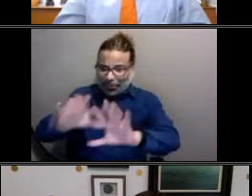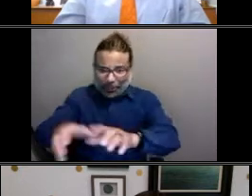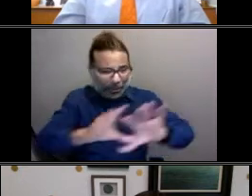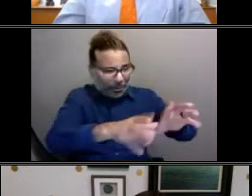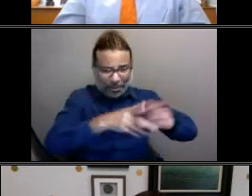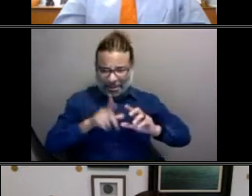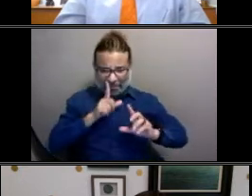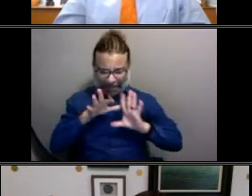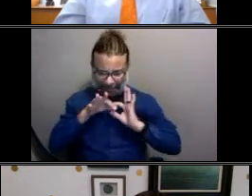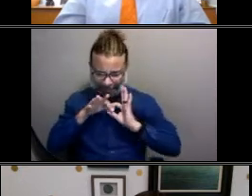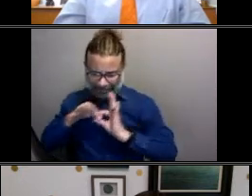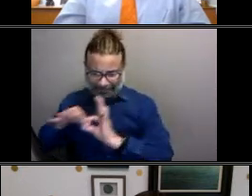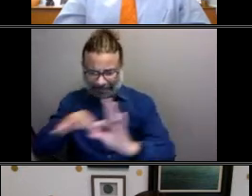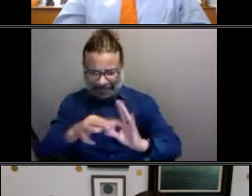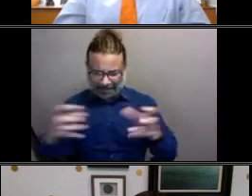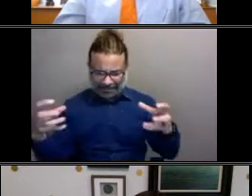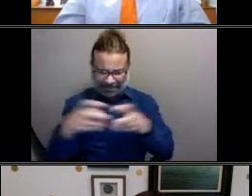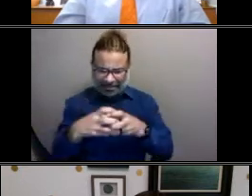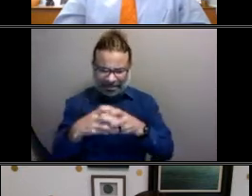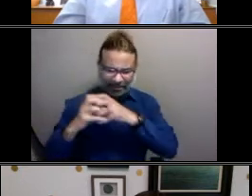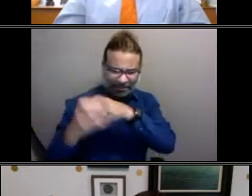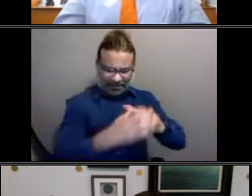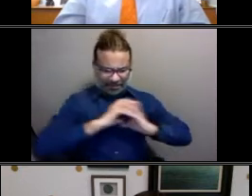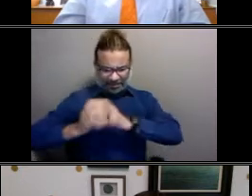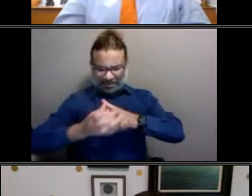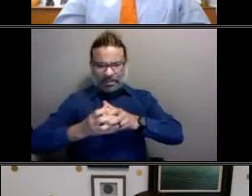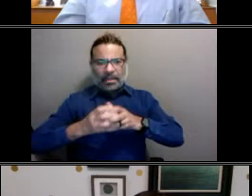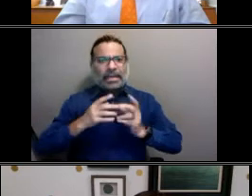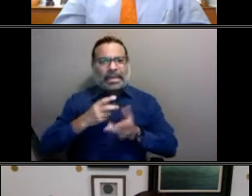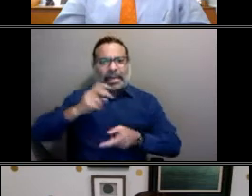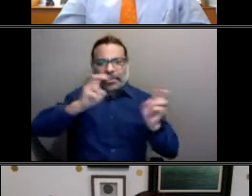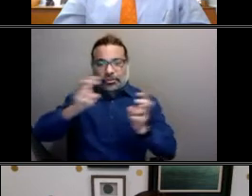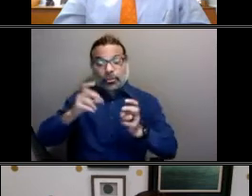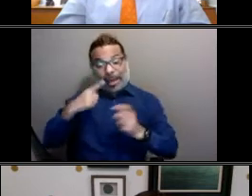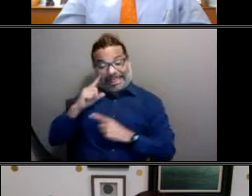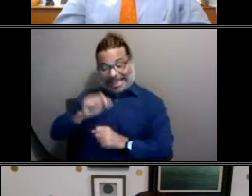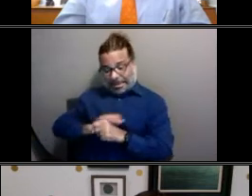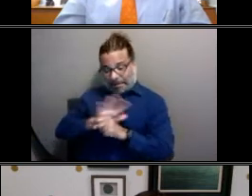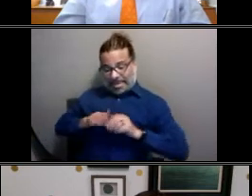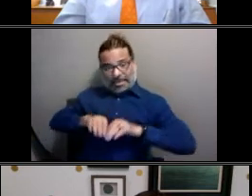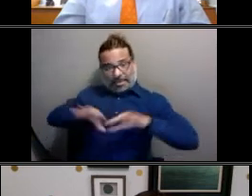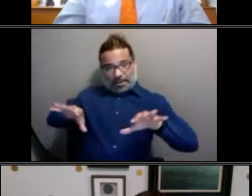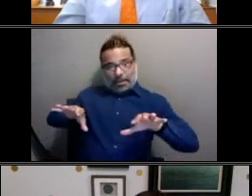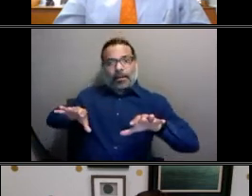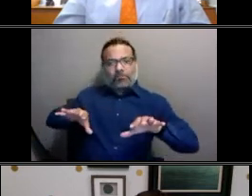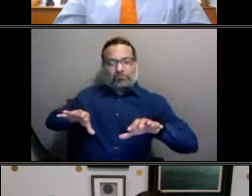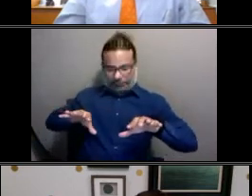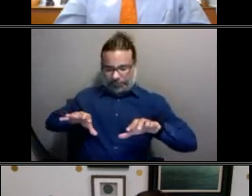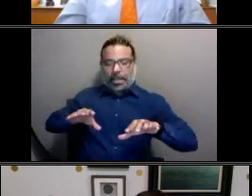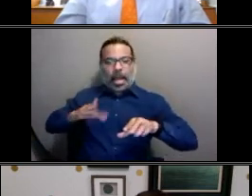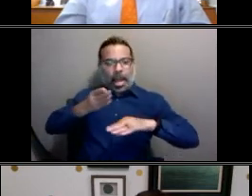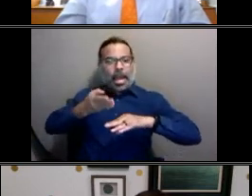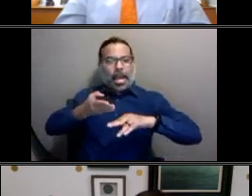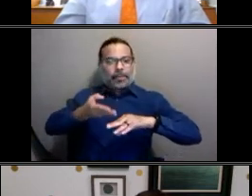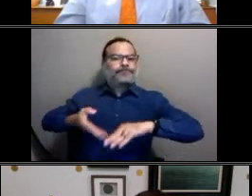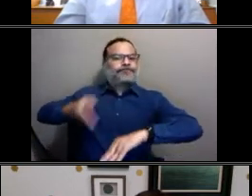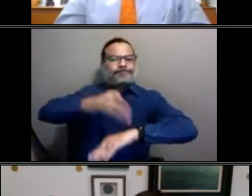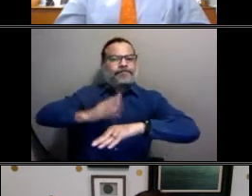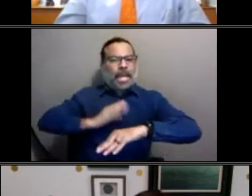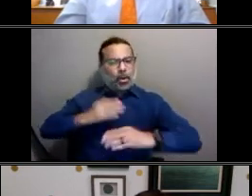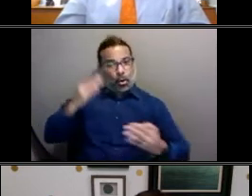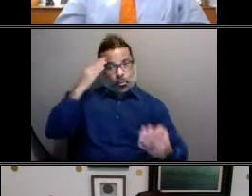together. I think the pandemic has heightened greater awareness. It's, I think,